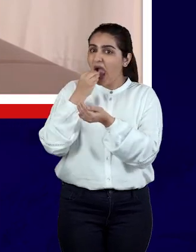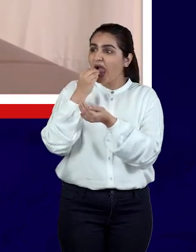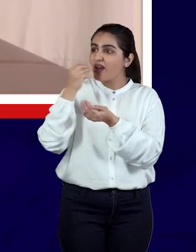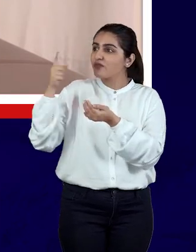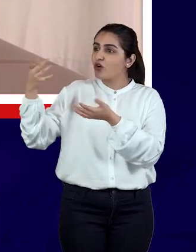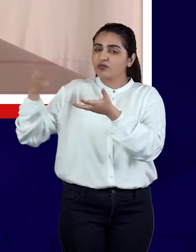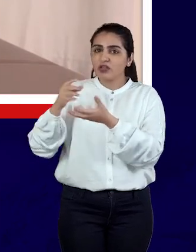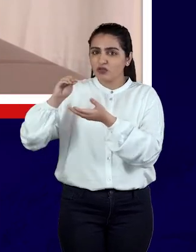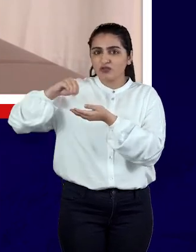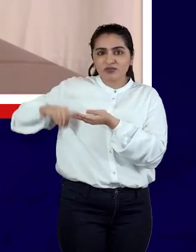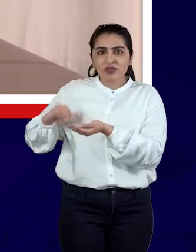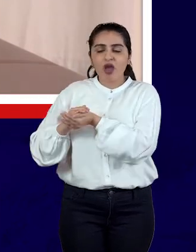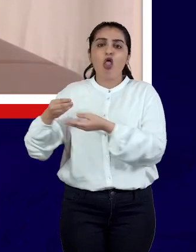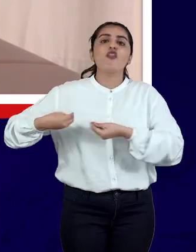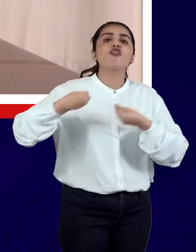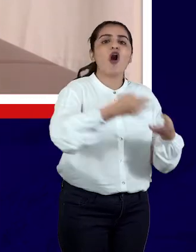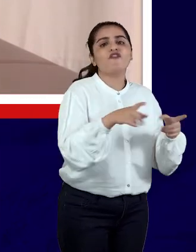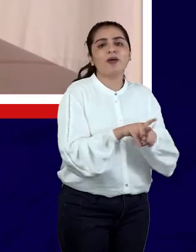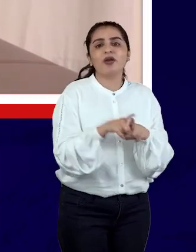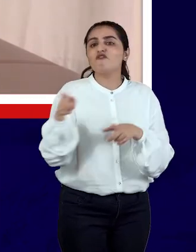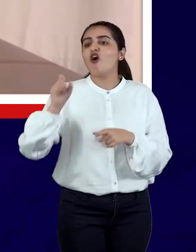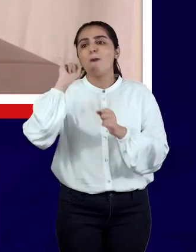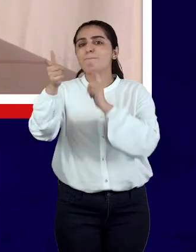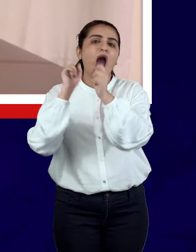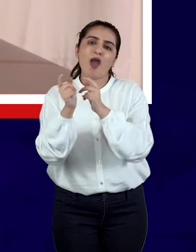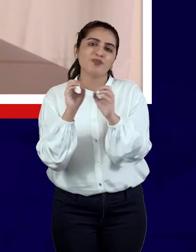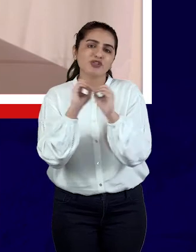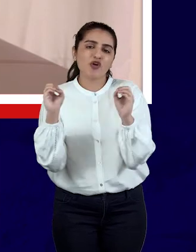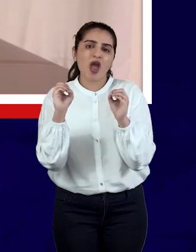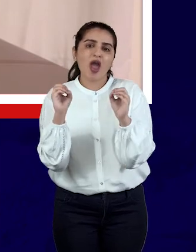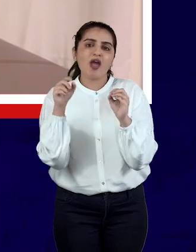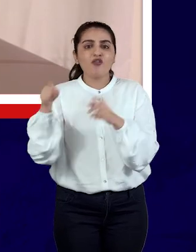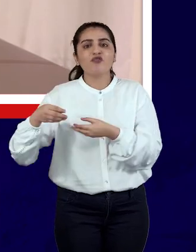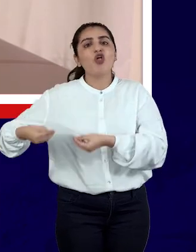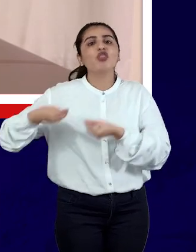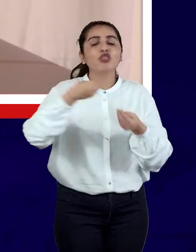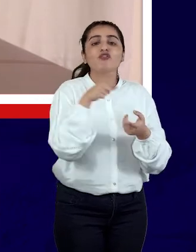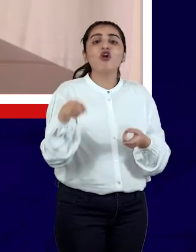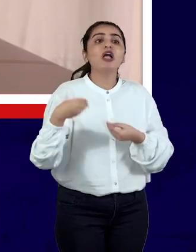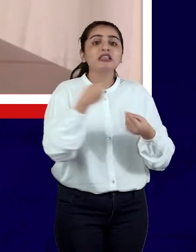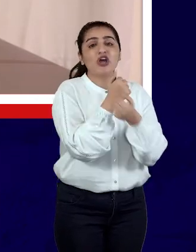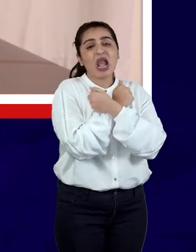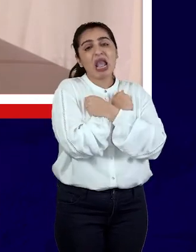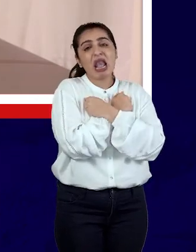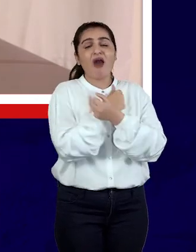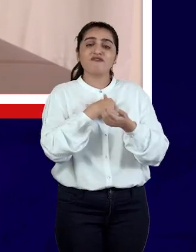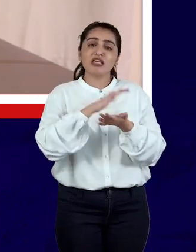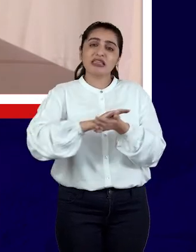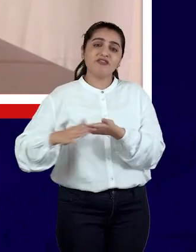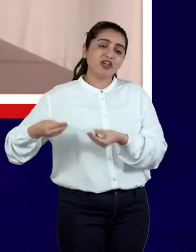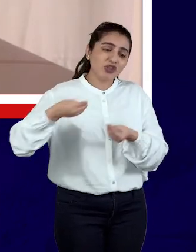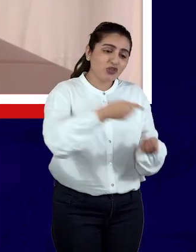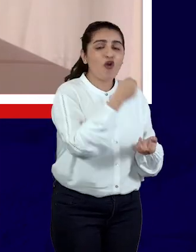their meal trays and give it to them as a gift because that was all they had, but they gave it with so much love and so much